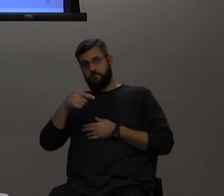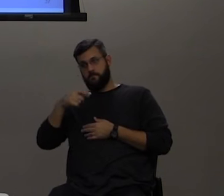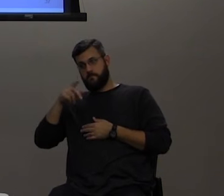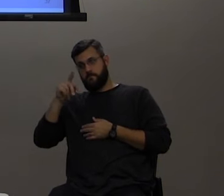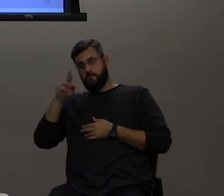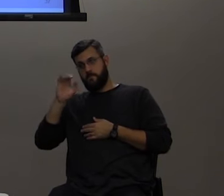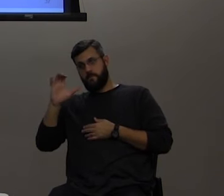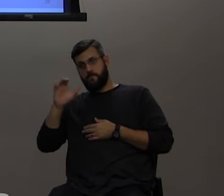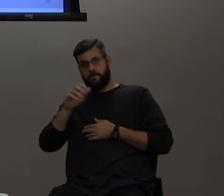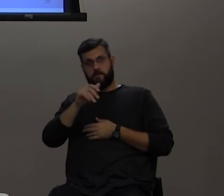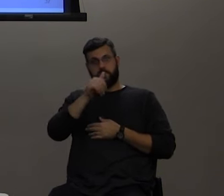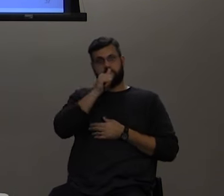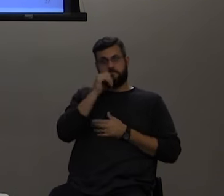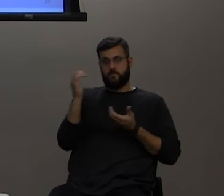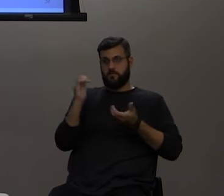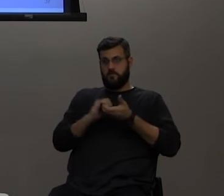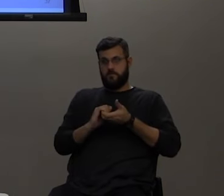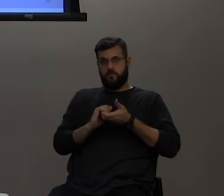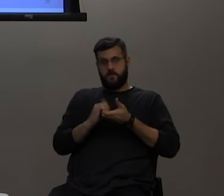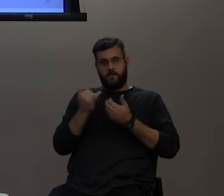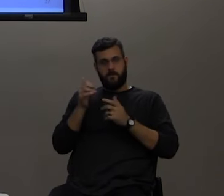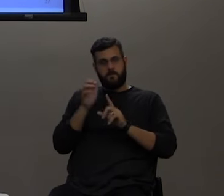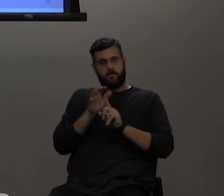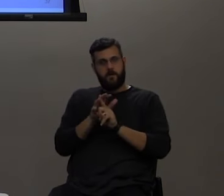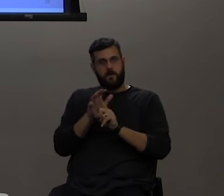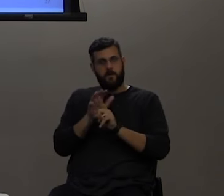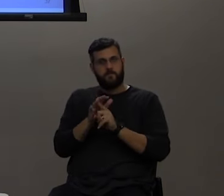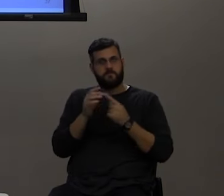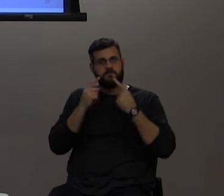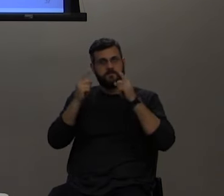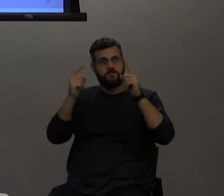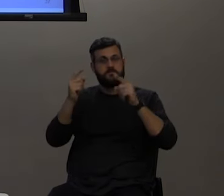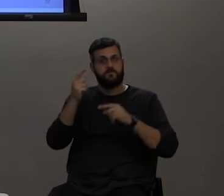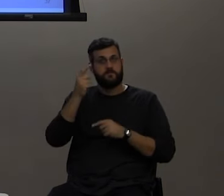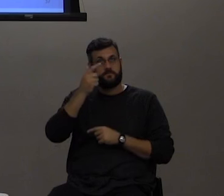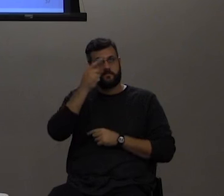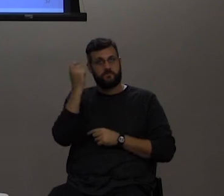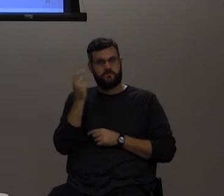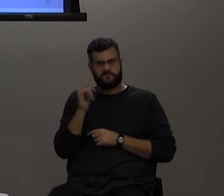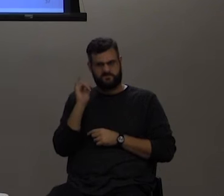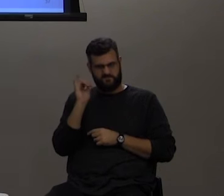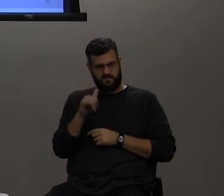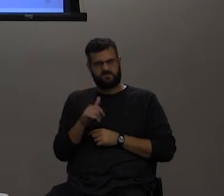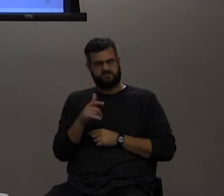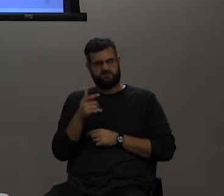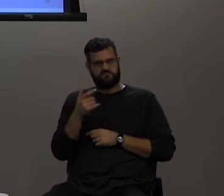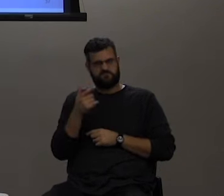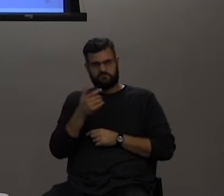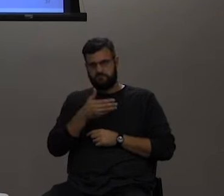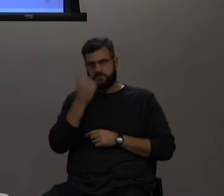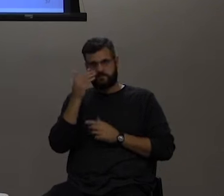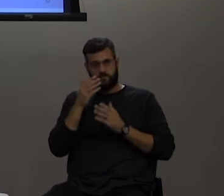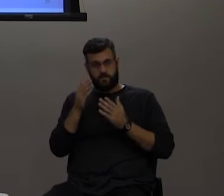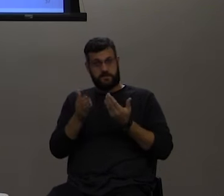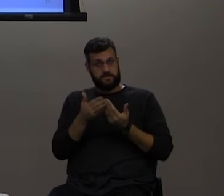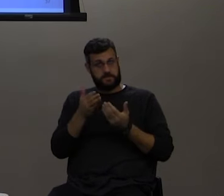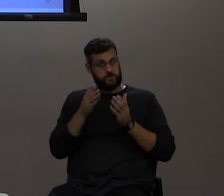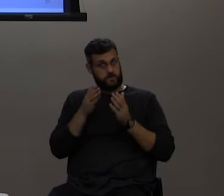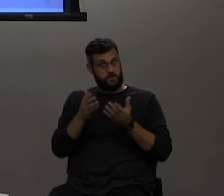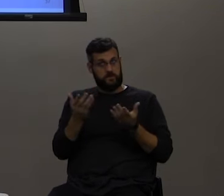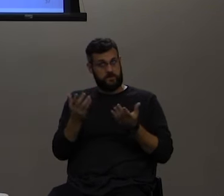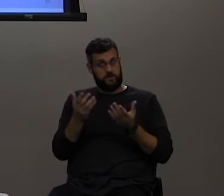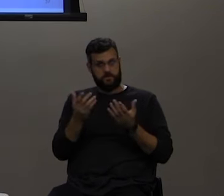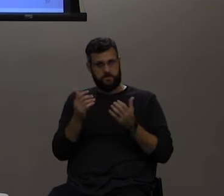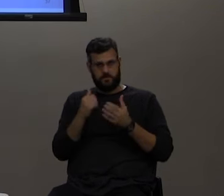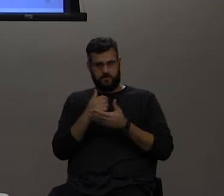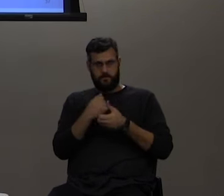economic development has become so popular and frankly so successful is that's the best way and easiest way to